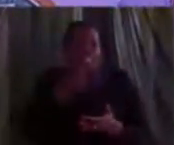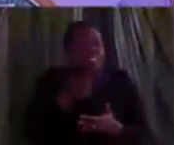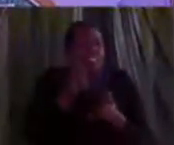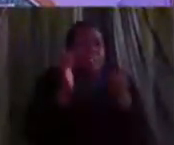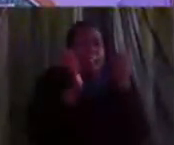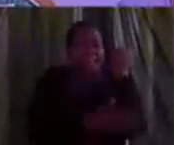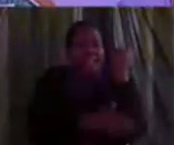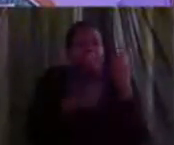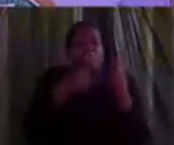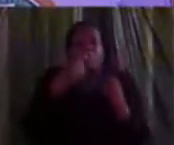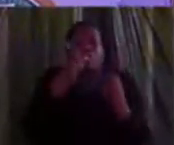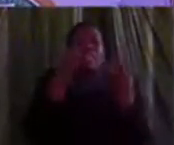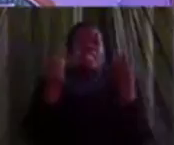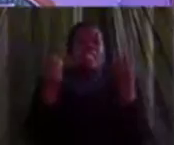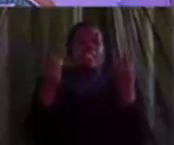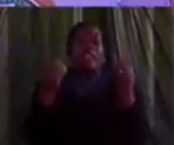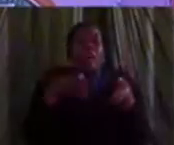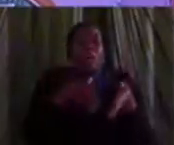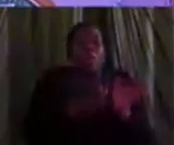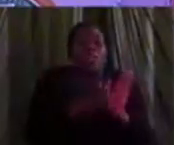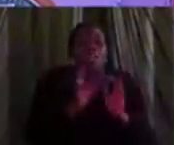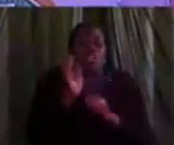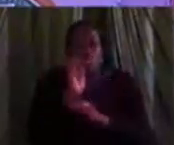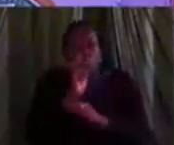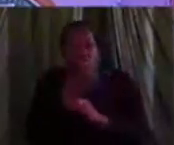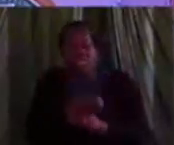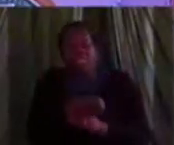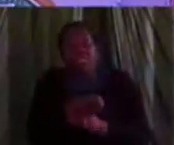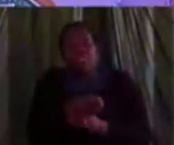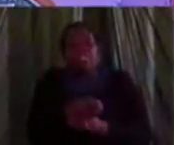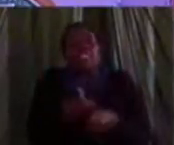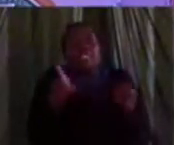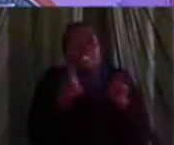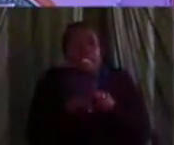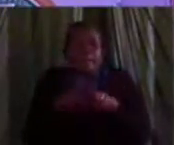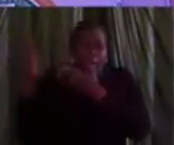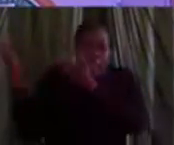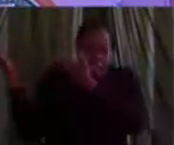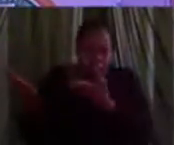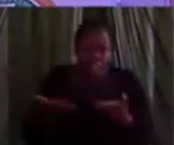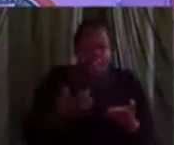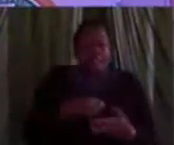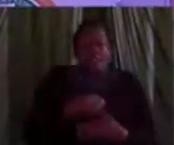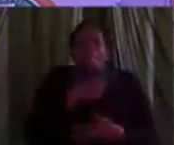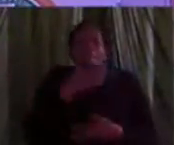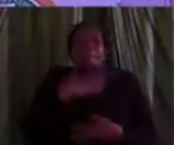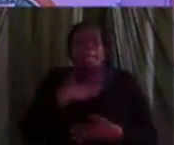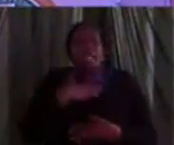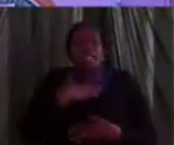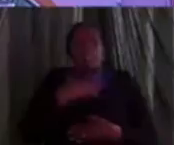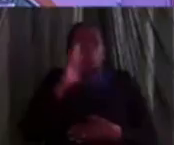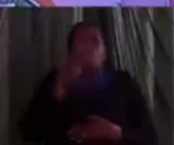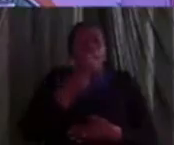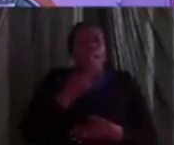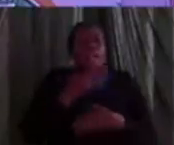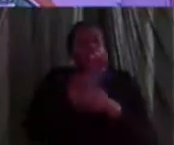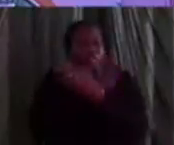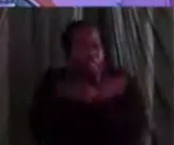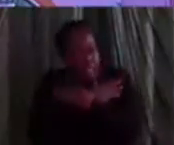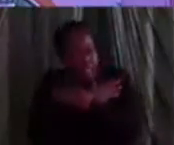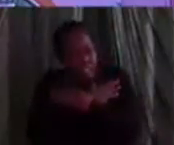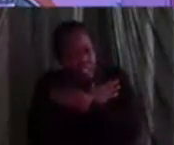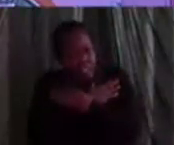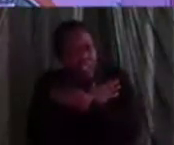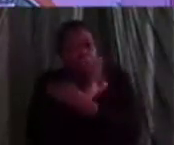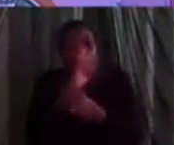the easier way would be to look at it. Or you invite me onto we are colleagues. You can